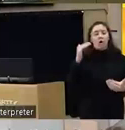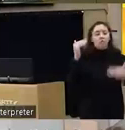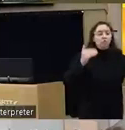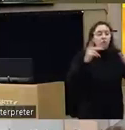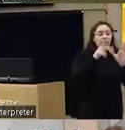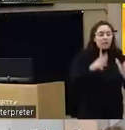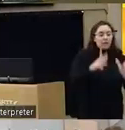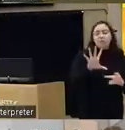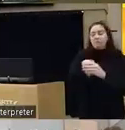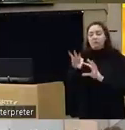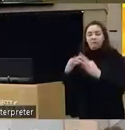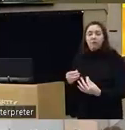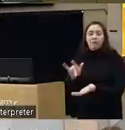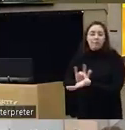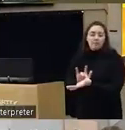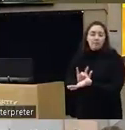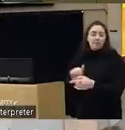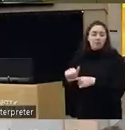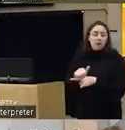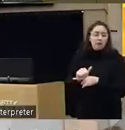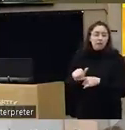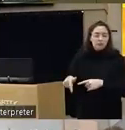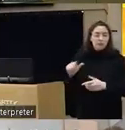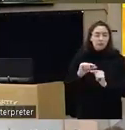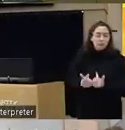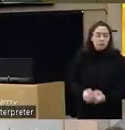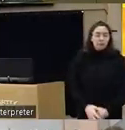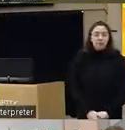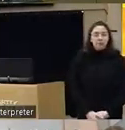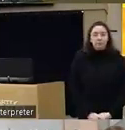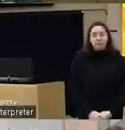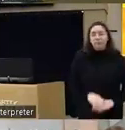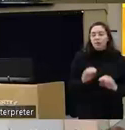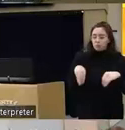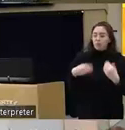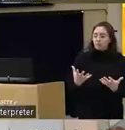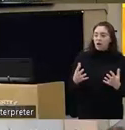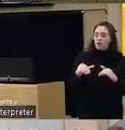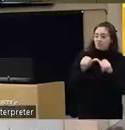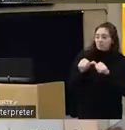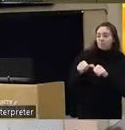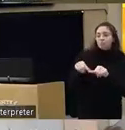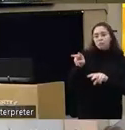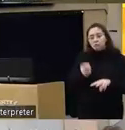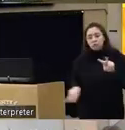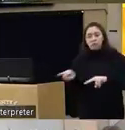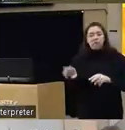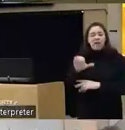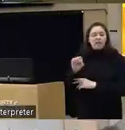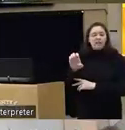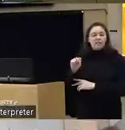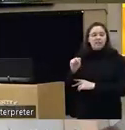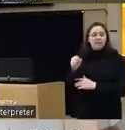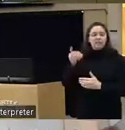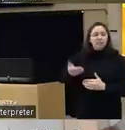in family medicine practices in our group. So I can provide ongoing supervision of those cases and